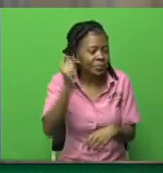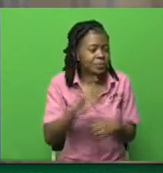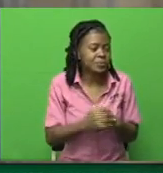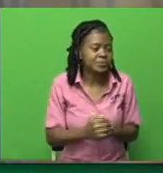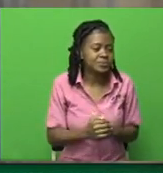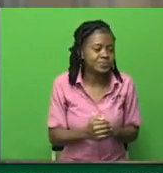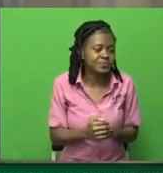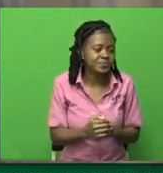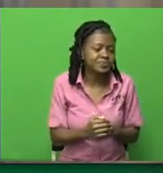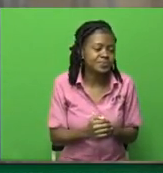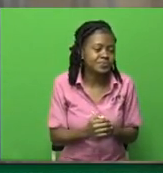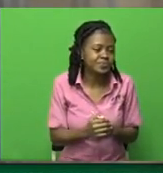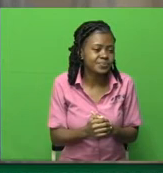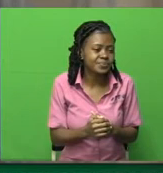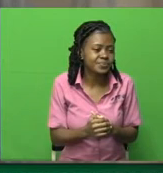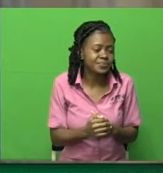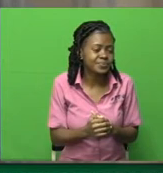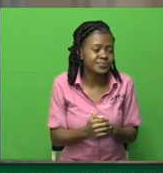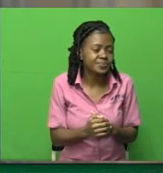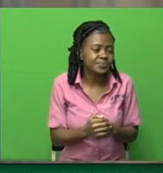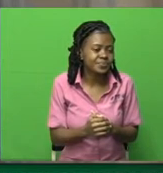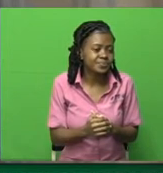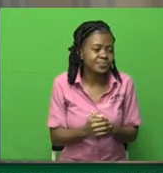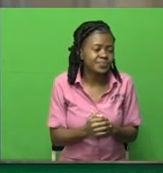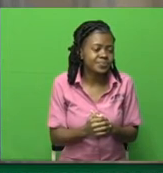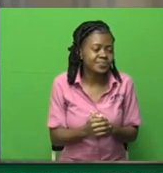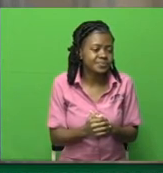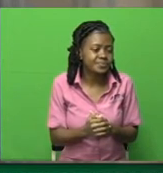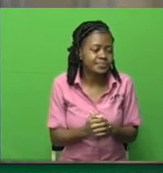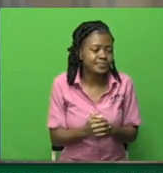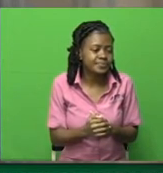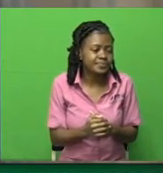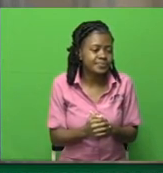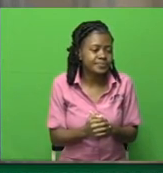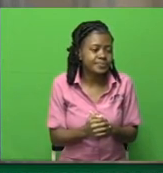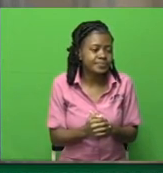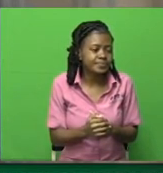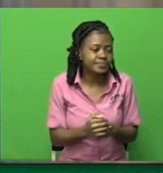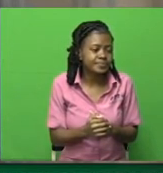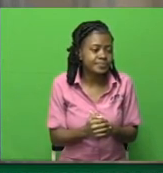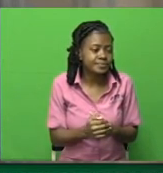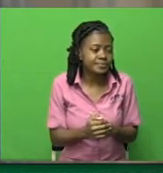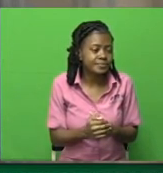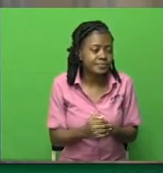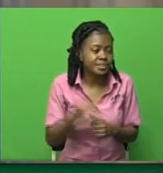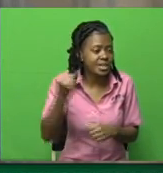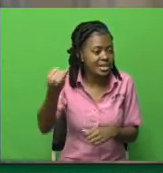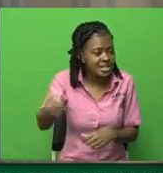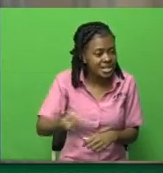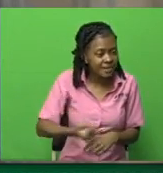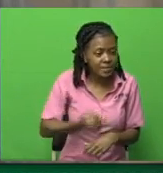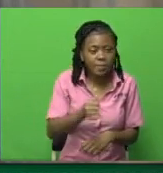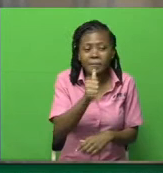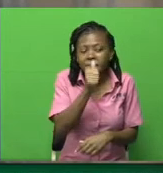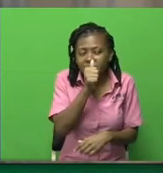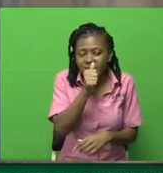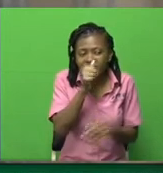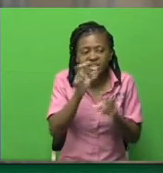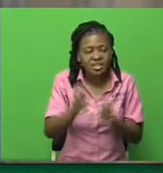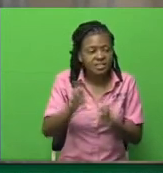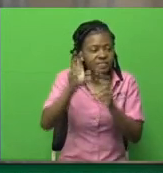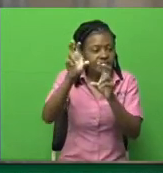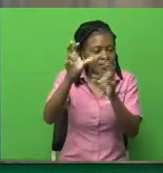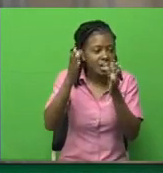invite inviting we propose inviting private investors they establish an